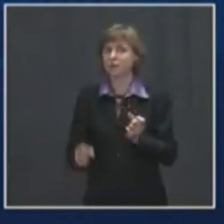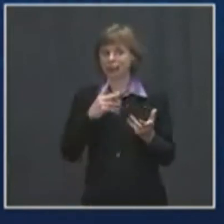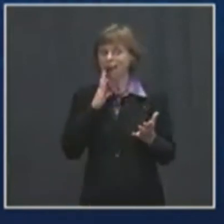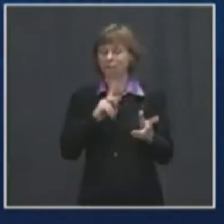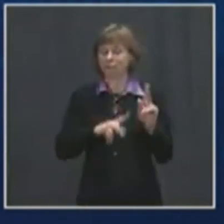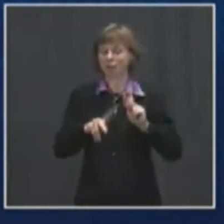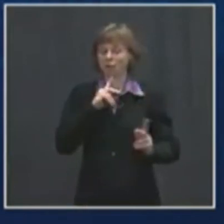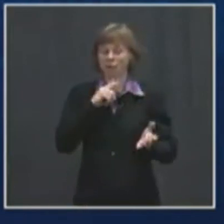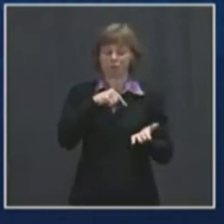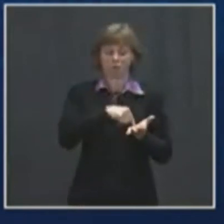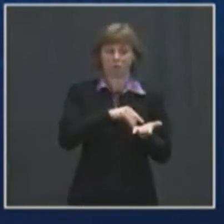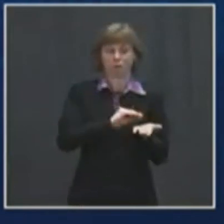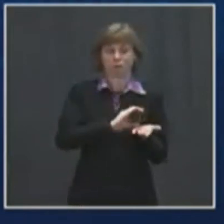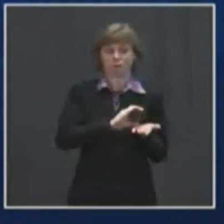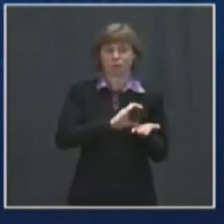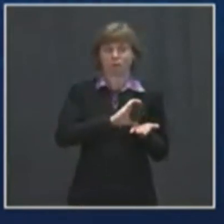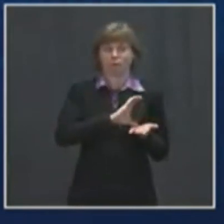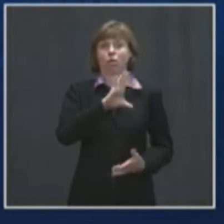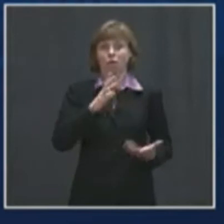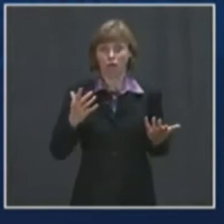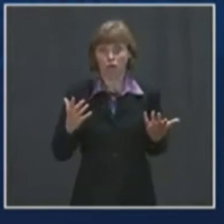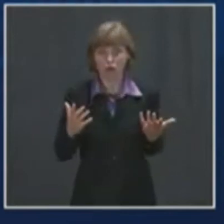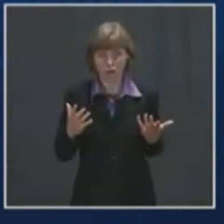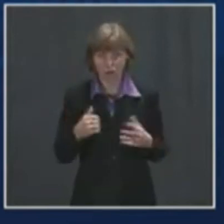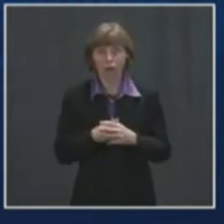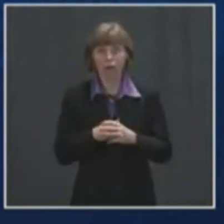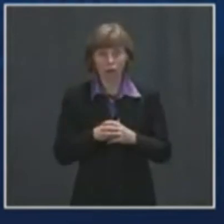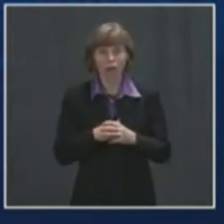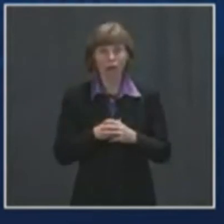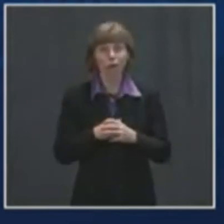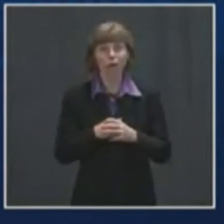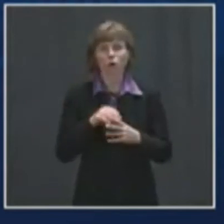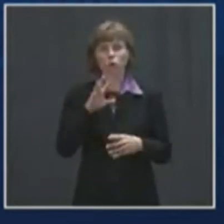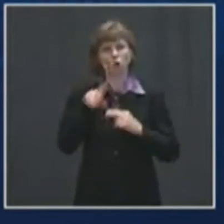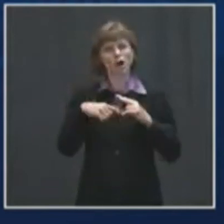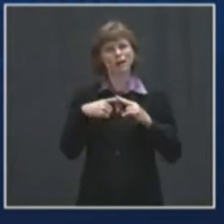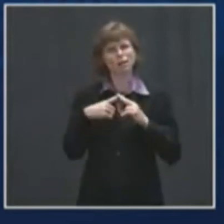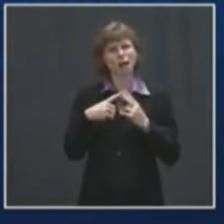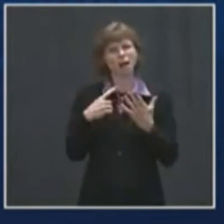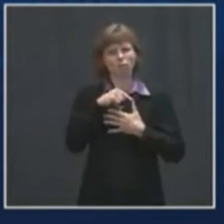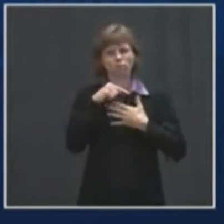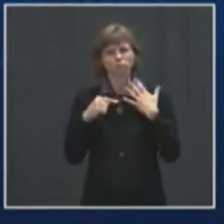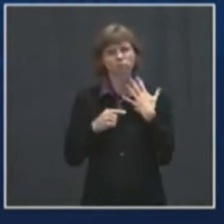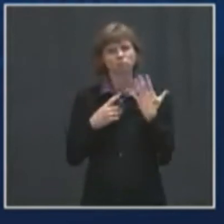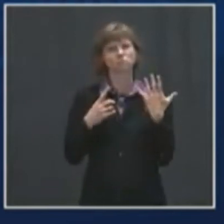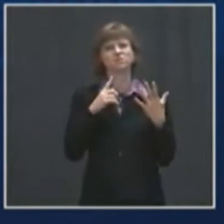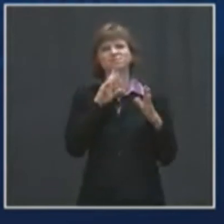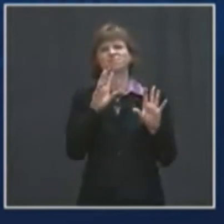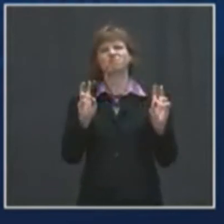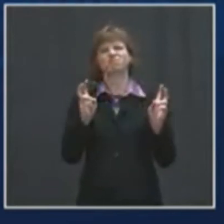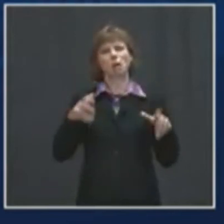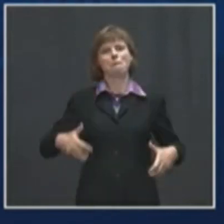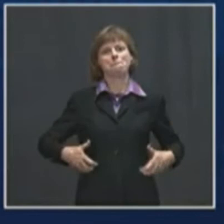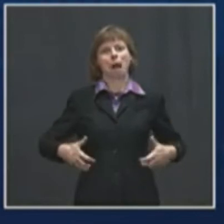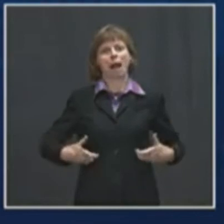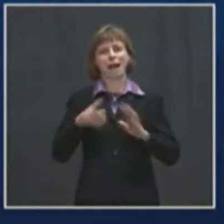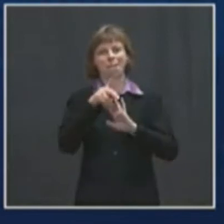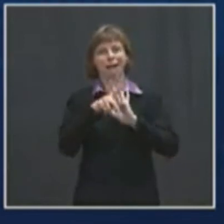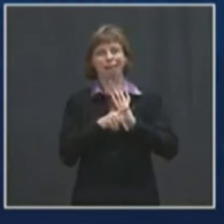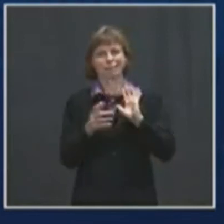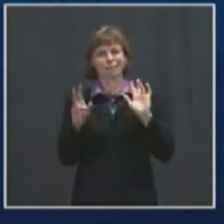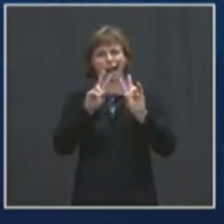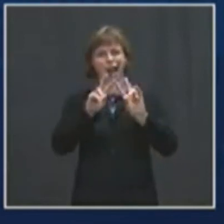come due. Now, in terms of the parameters, you asked about this. Let's do just a little bit of wonky policy analysis, if that's okay. There